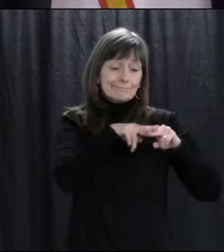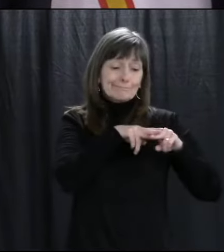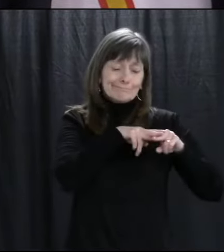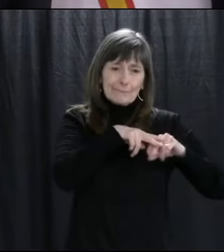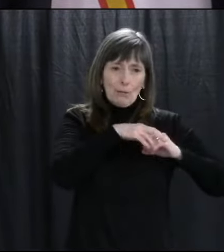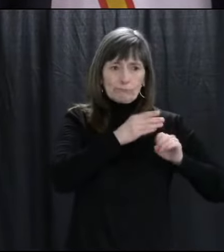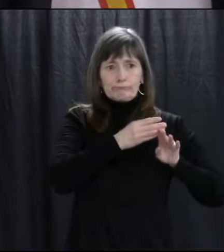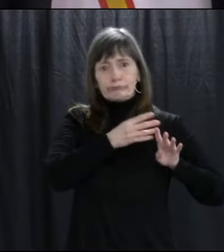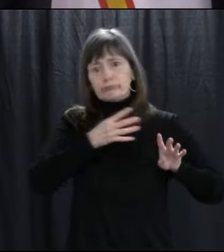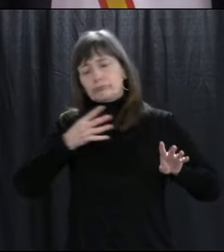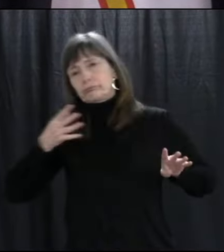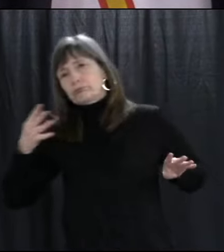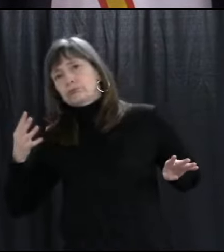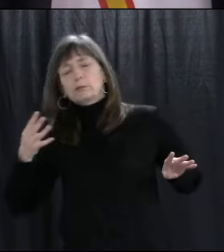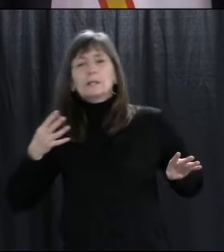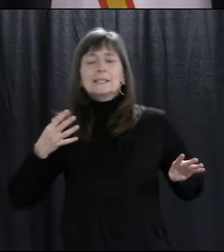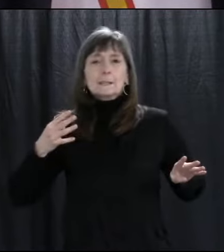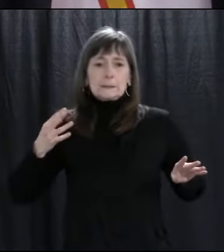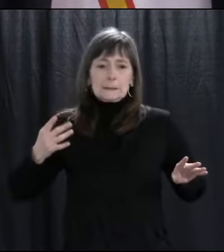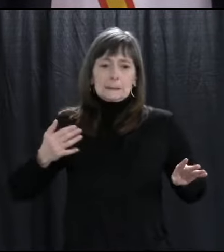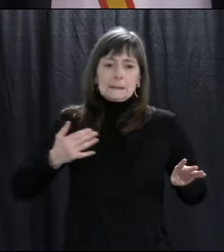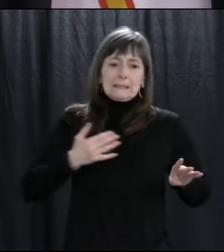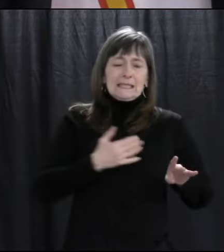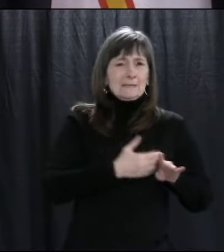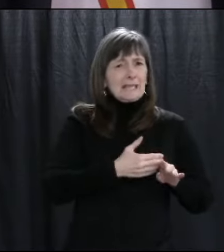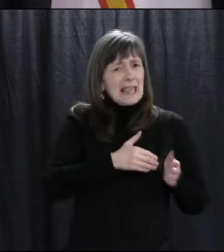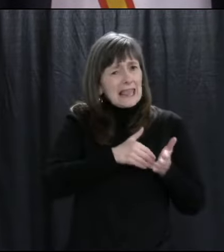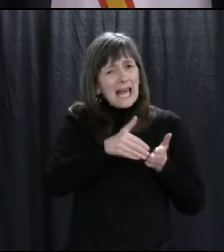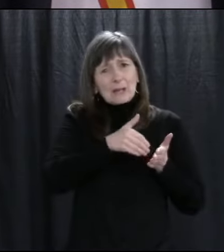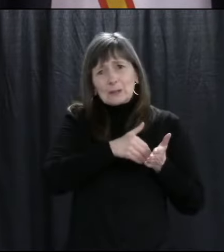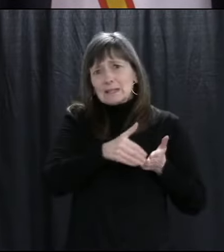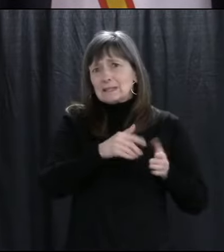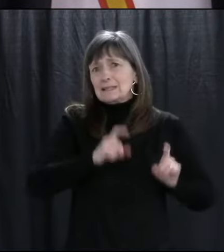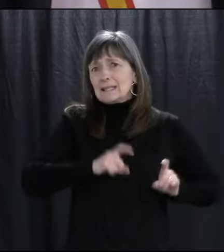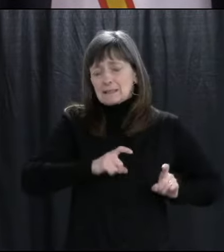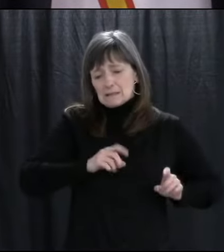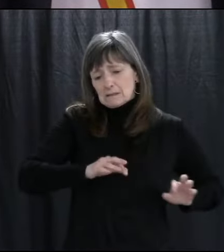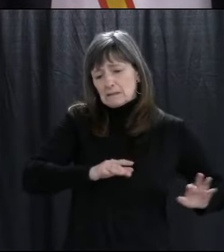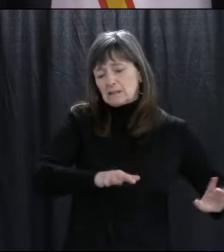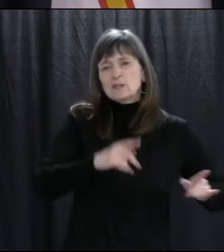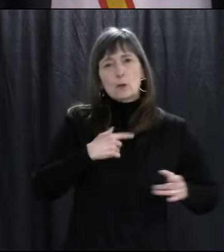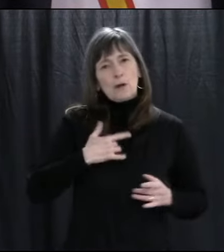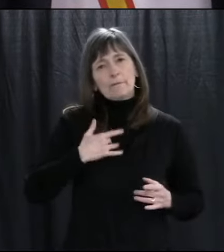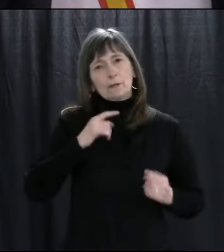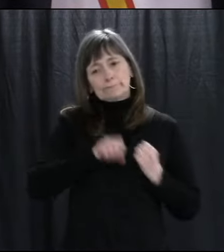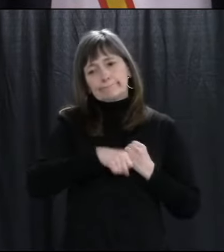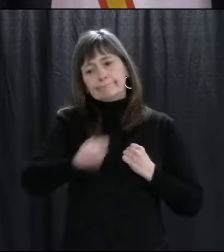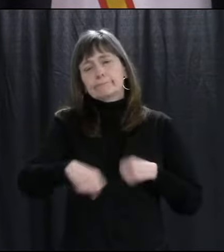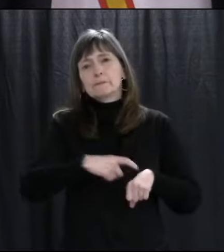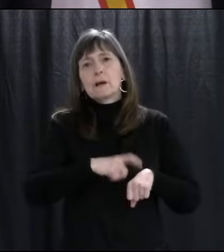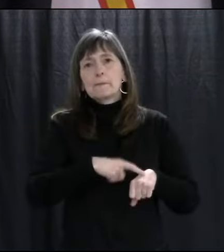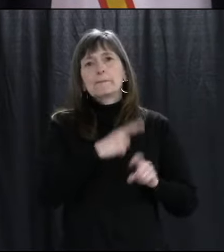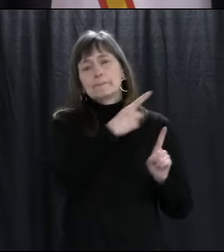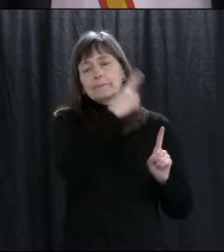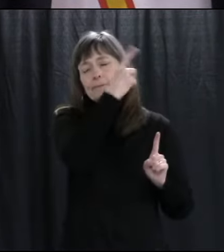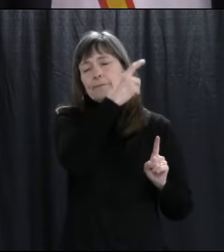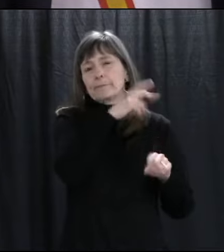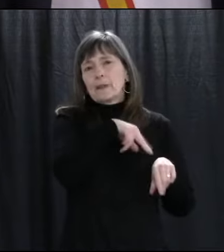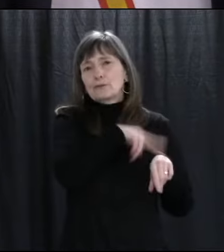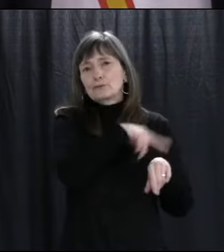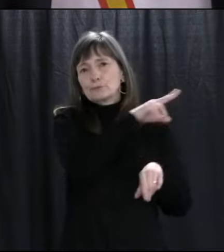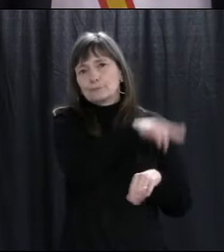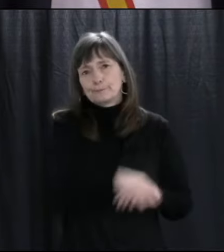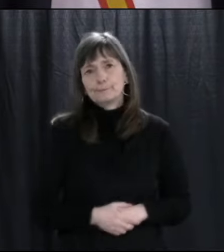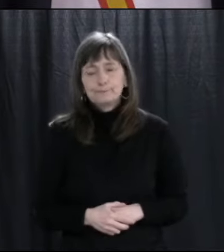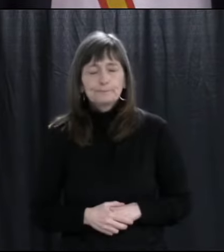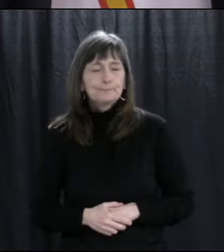They've tested many thousands of tests, so that may explain the slightly